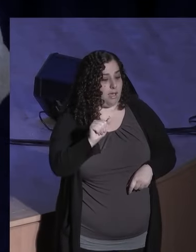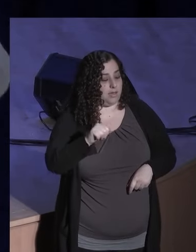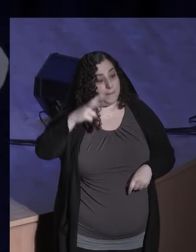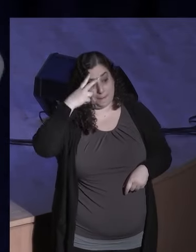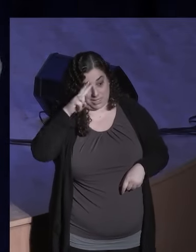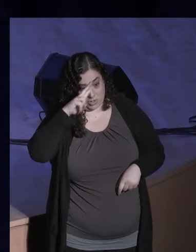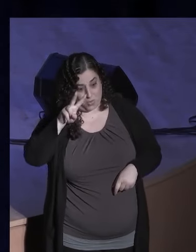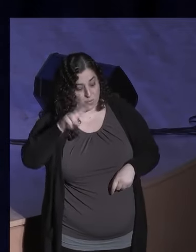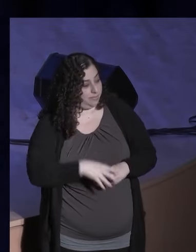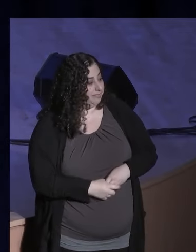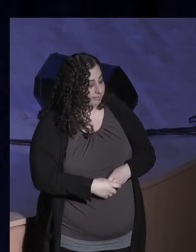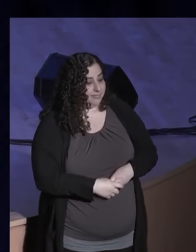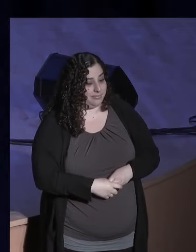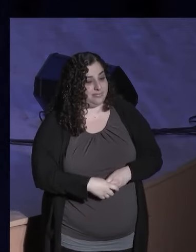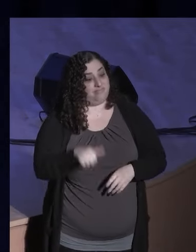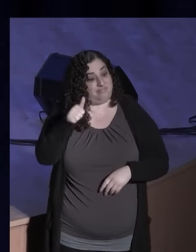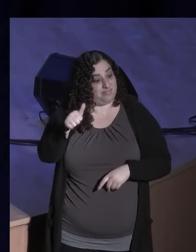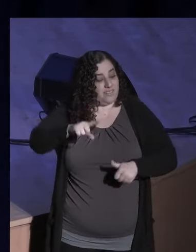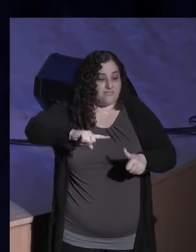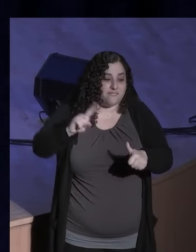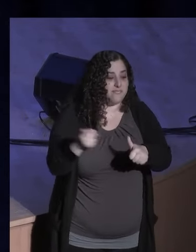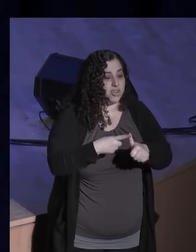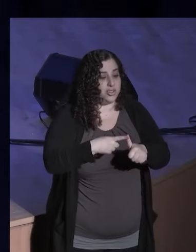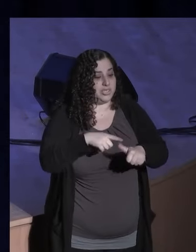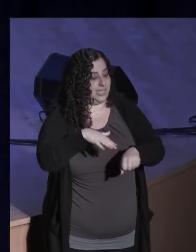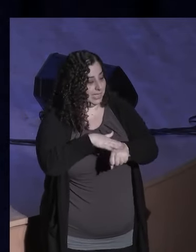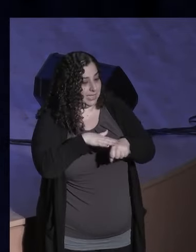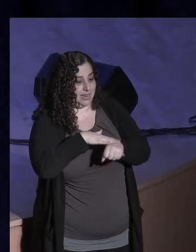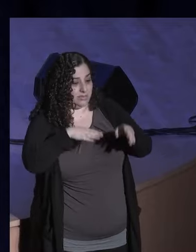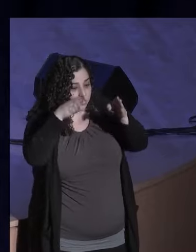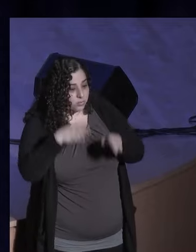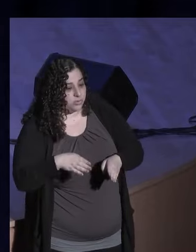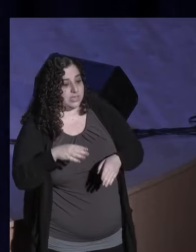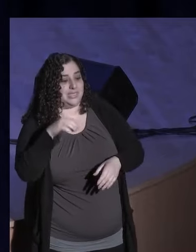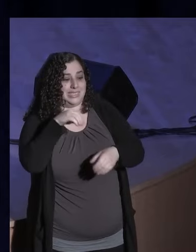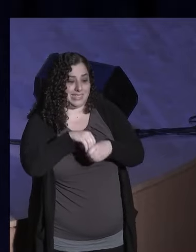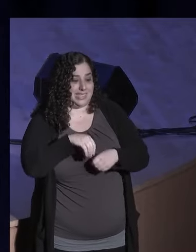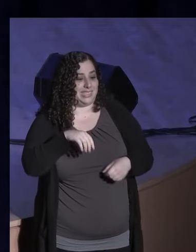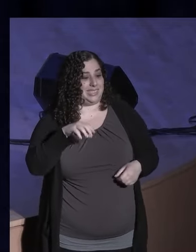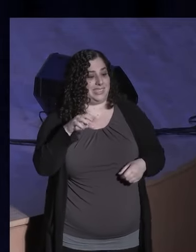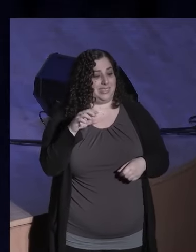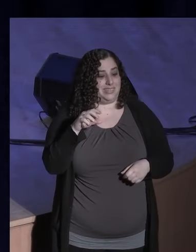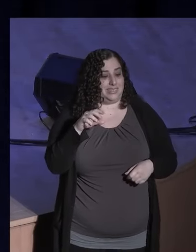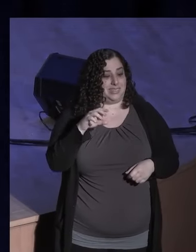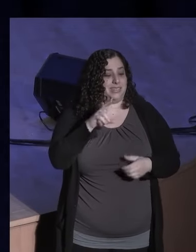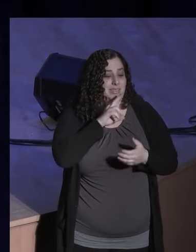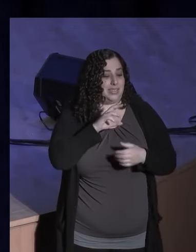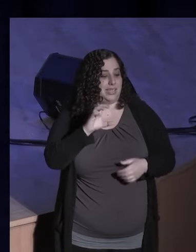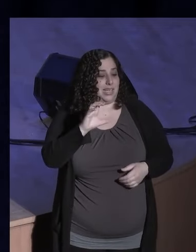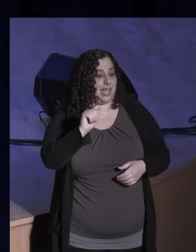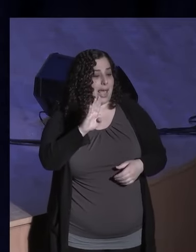as a cabinet secretary. She is among the first Native American women to serve in Congress. And she's done an